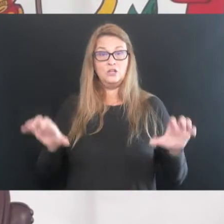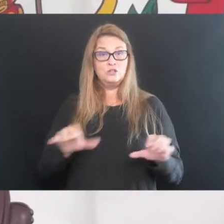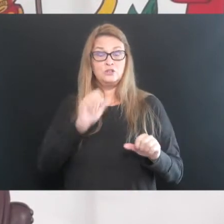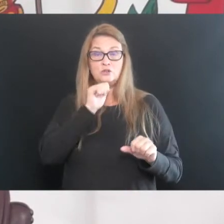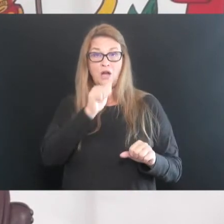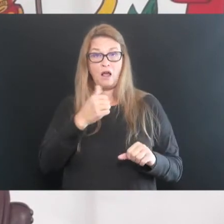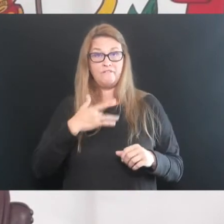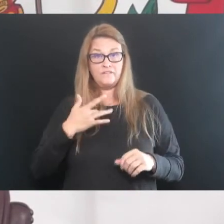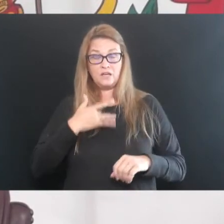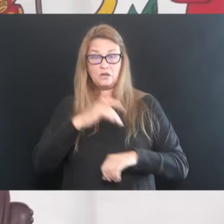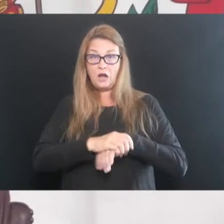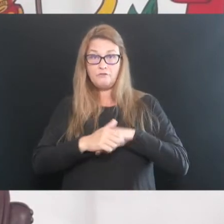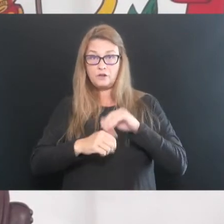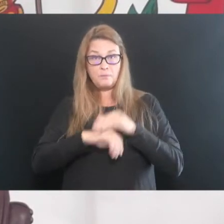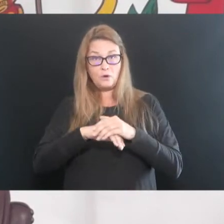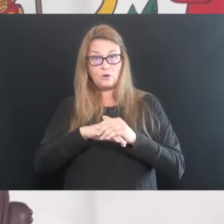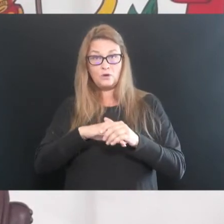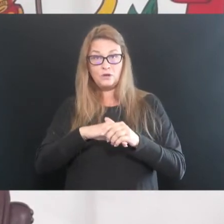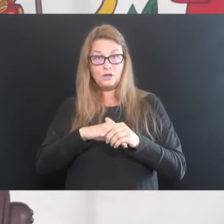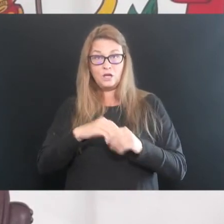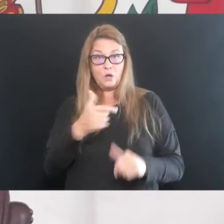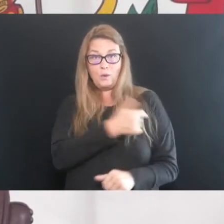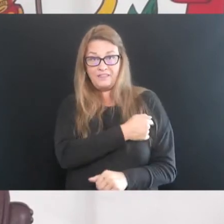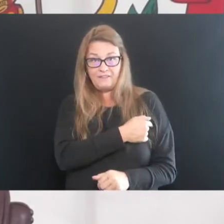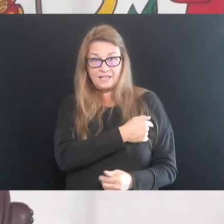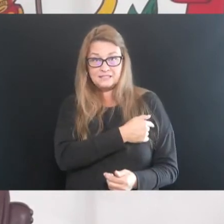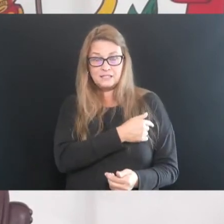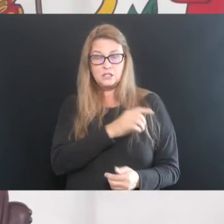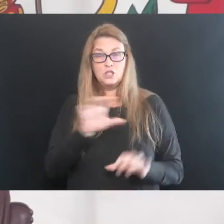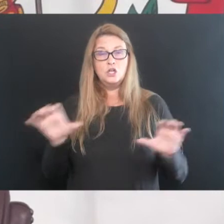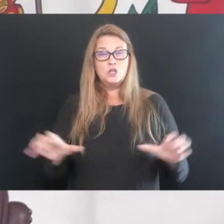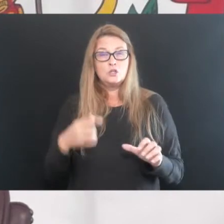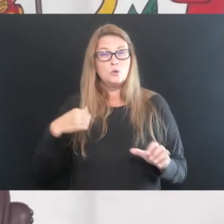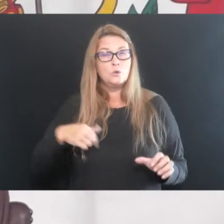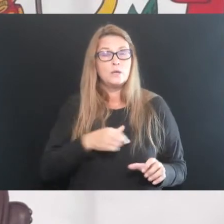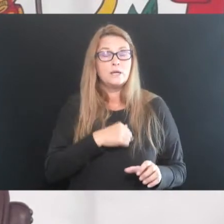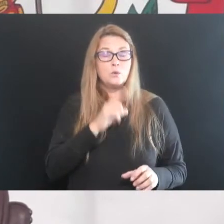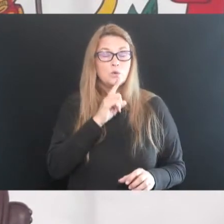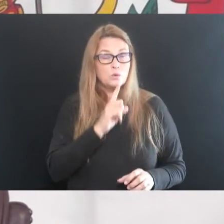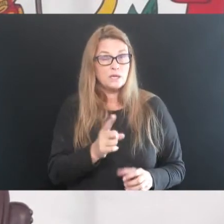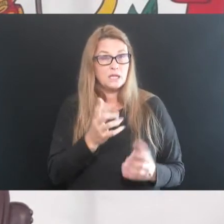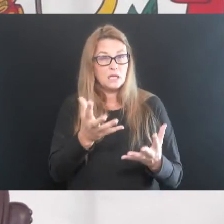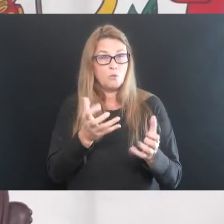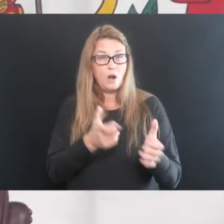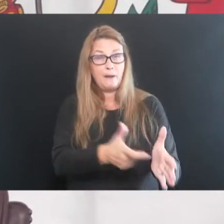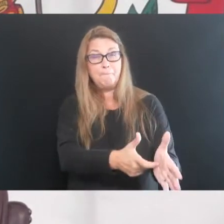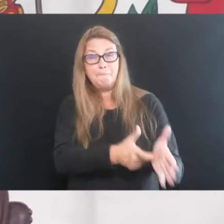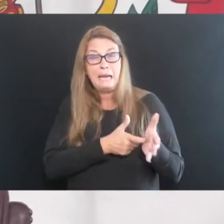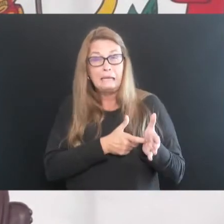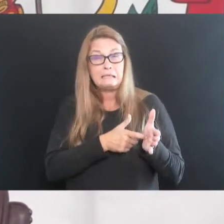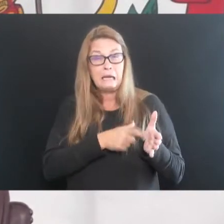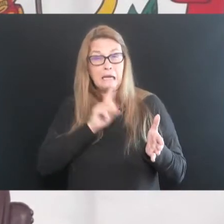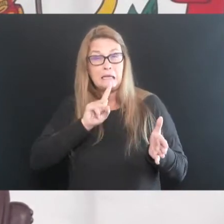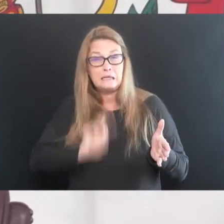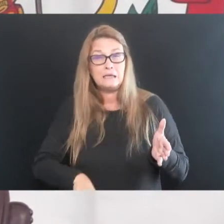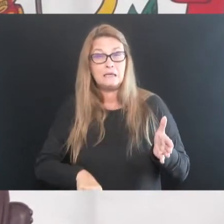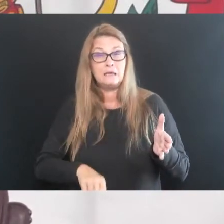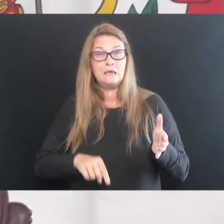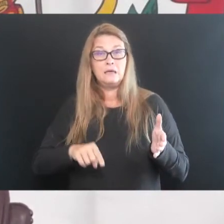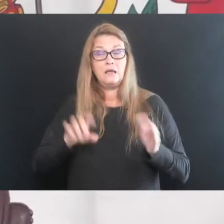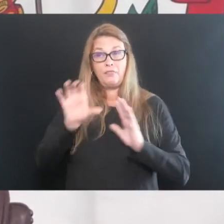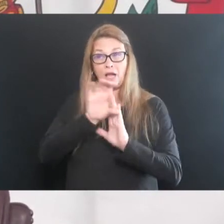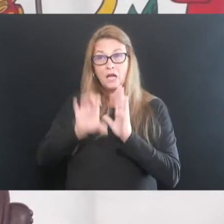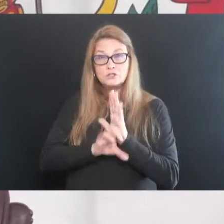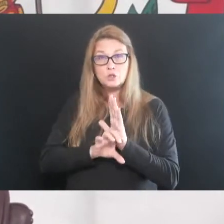feel comfortable taking this vaccine. Do we really want to mandate out of the